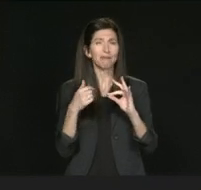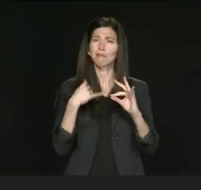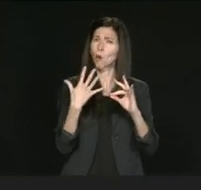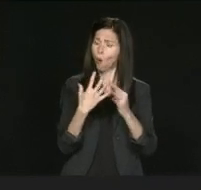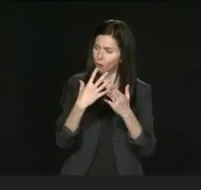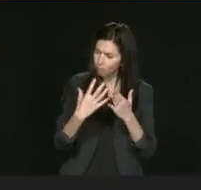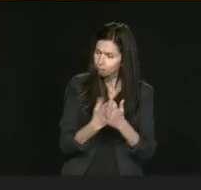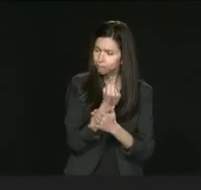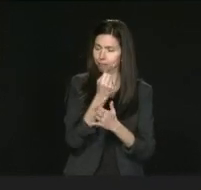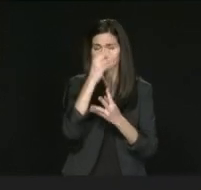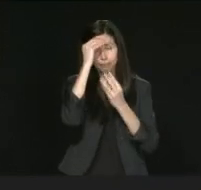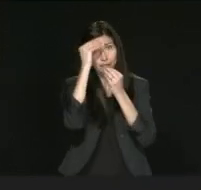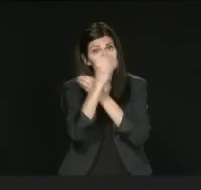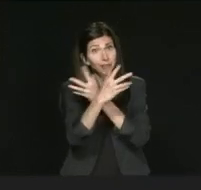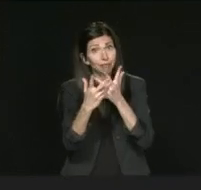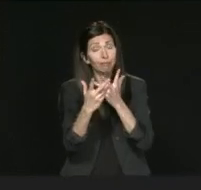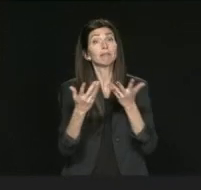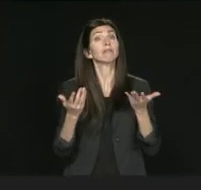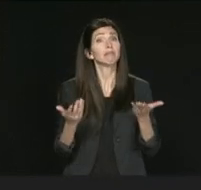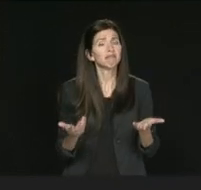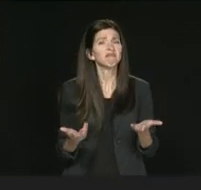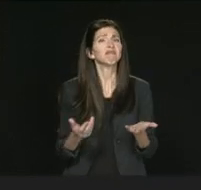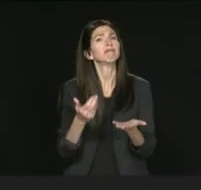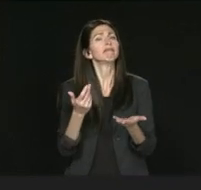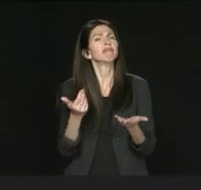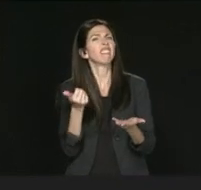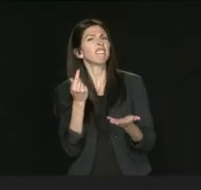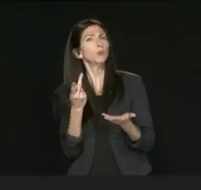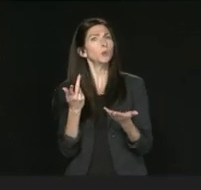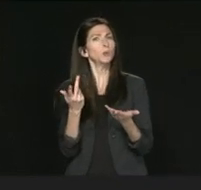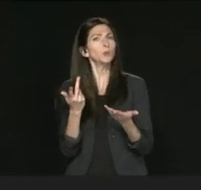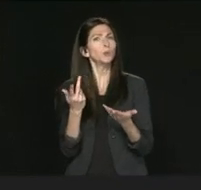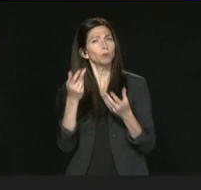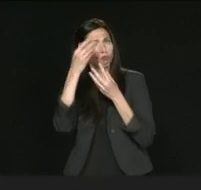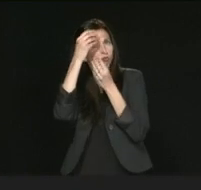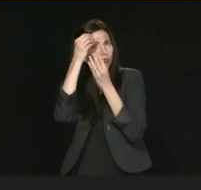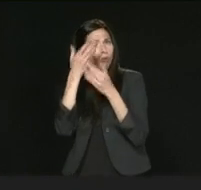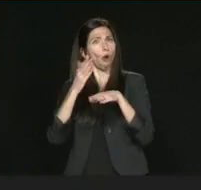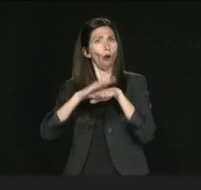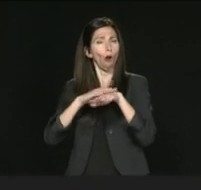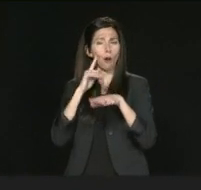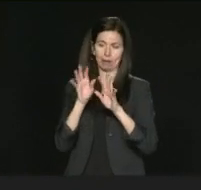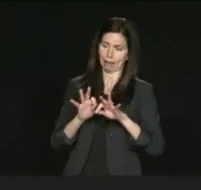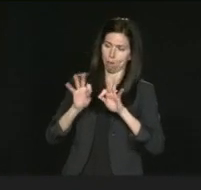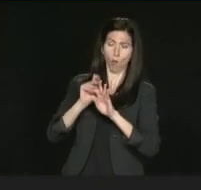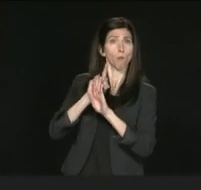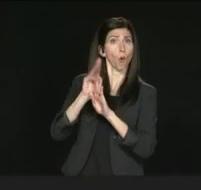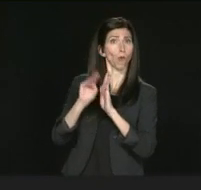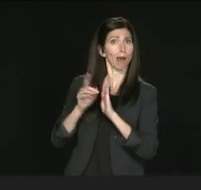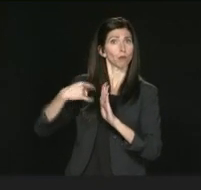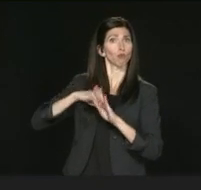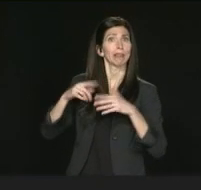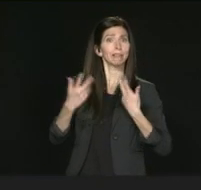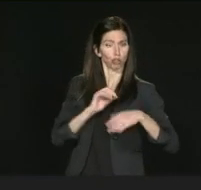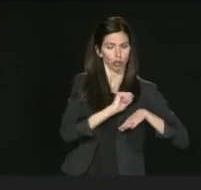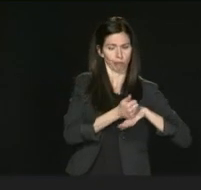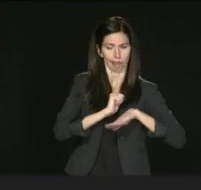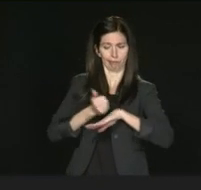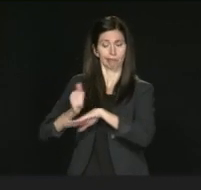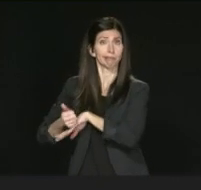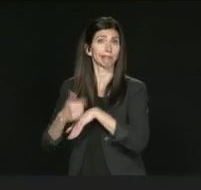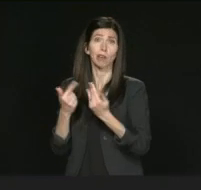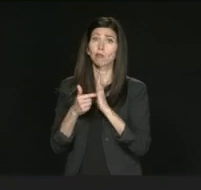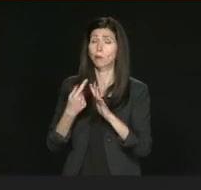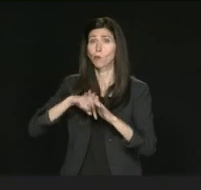on a few of the key programs that we have put into place to support workers, families, and small businesses in